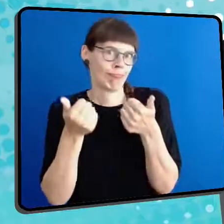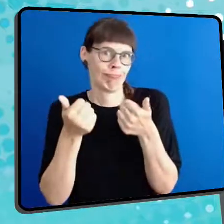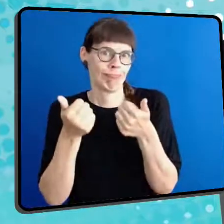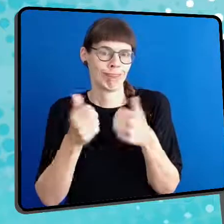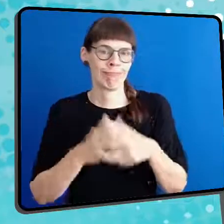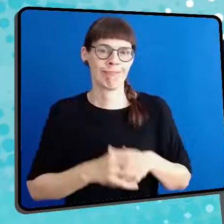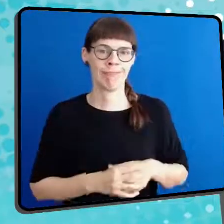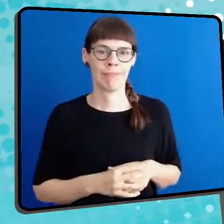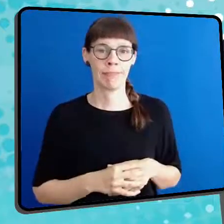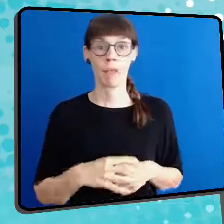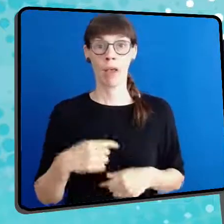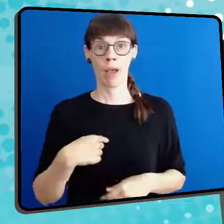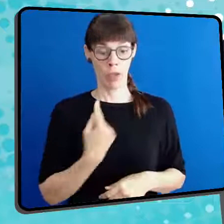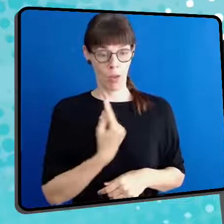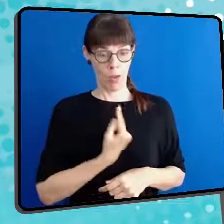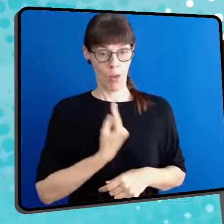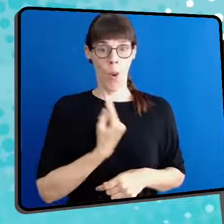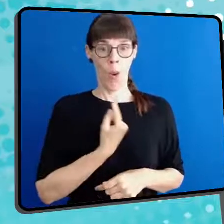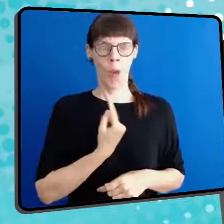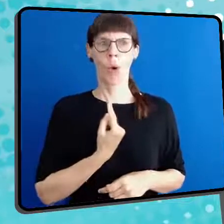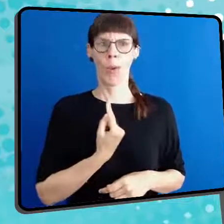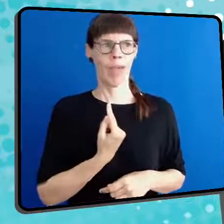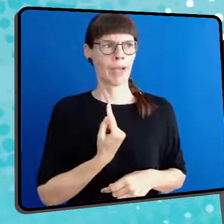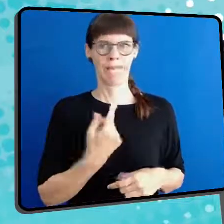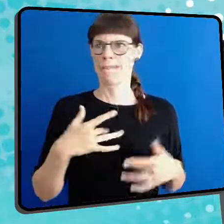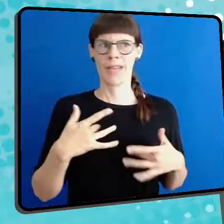we're not alone in this. Sometimes that might feel that way.